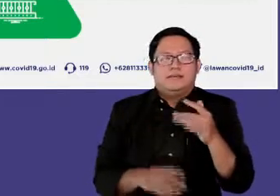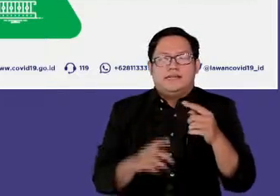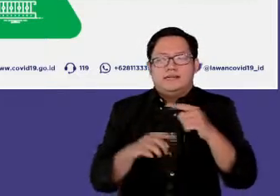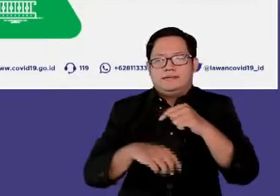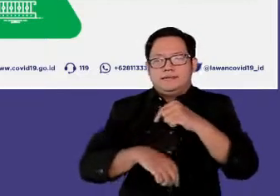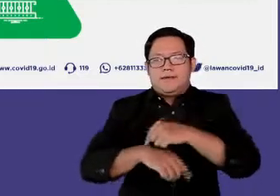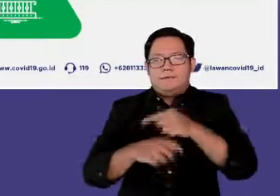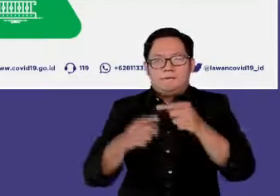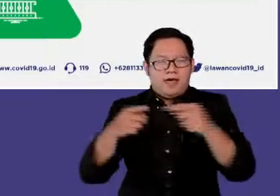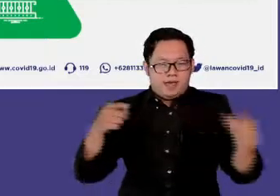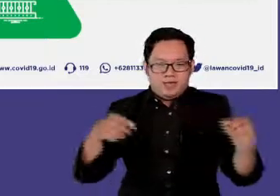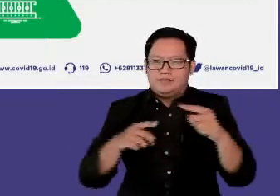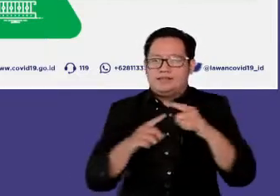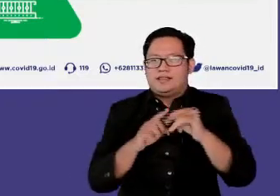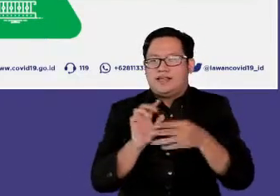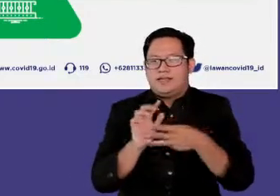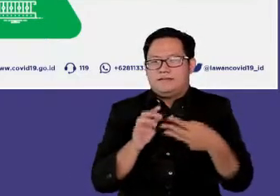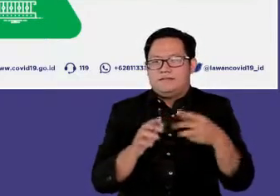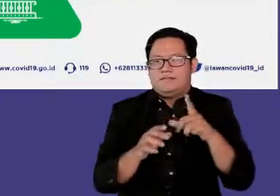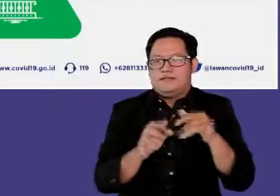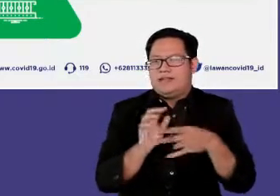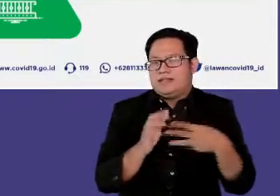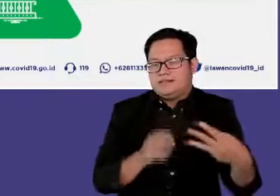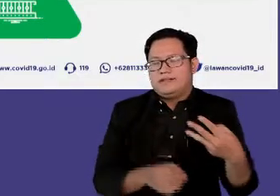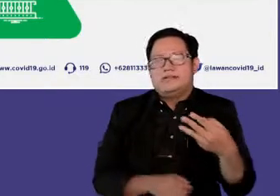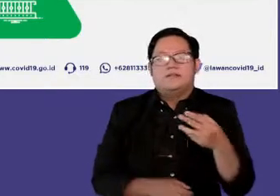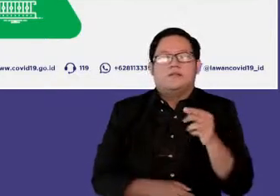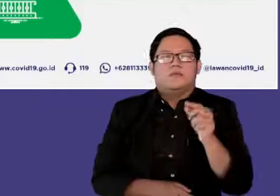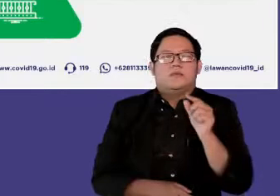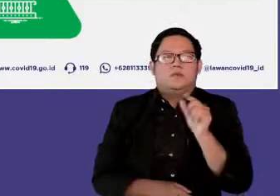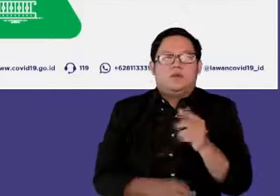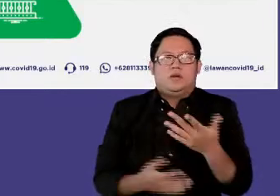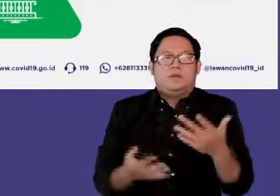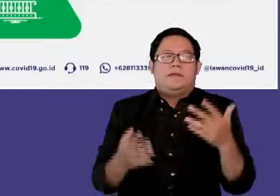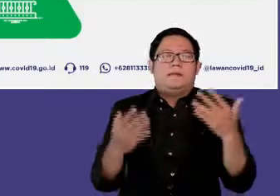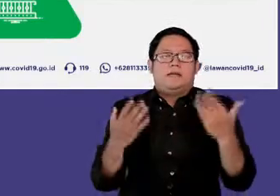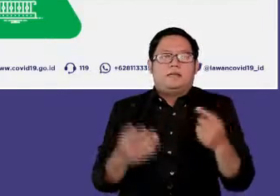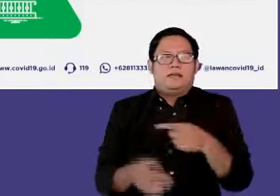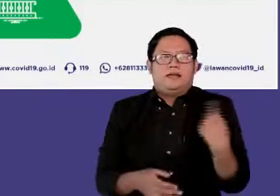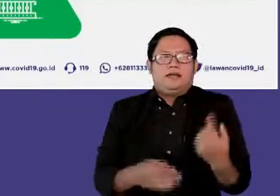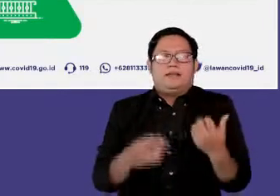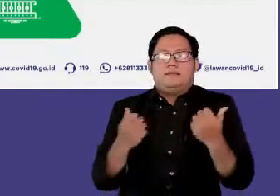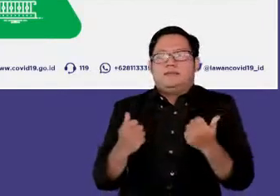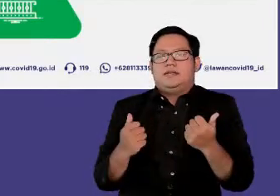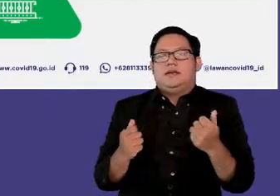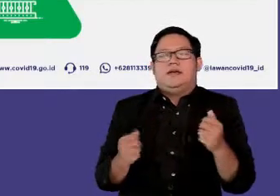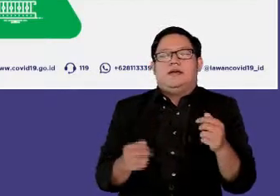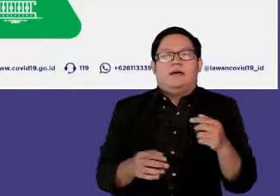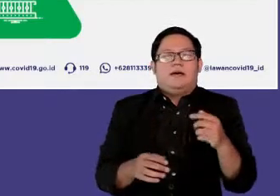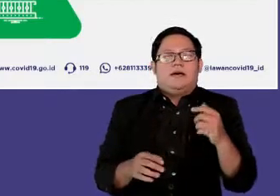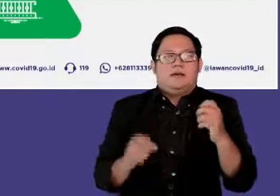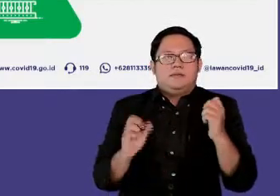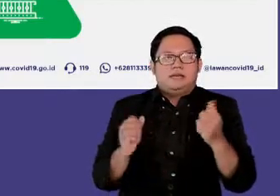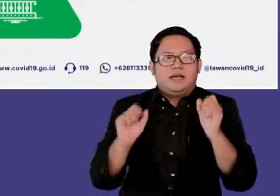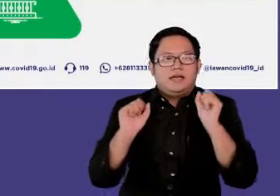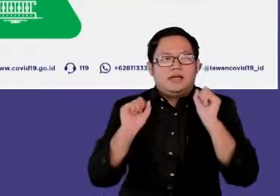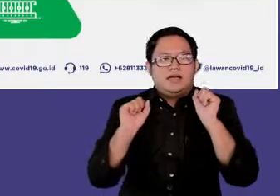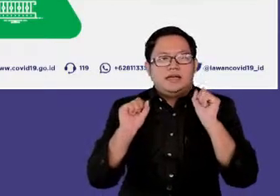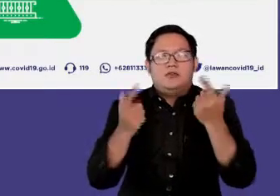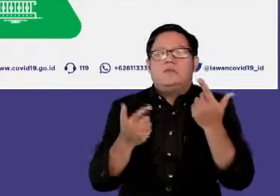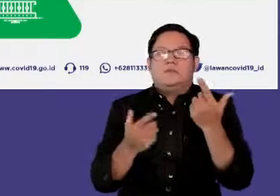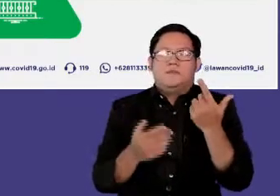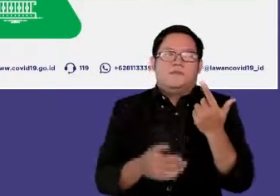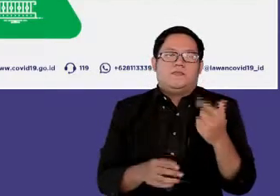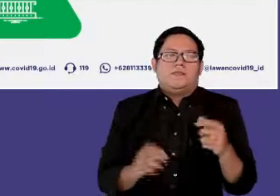anticipatory strategy and the basis for a new life order for the community that is controlled through dynamic